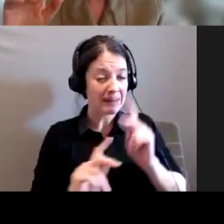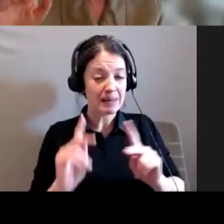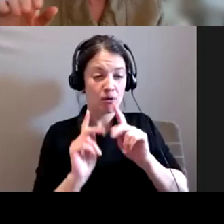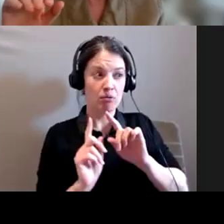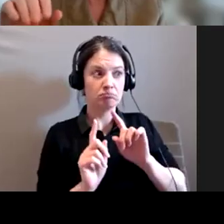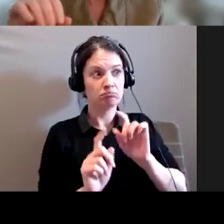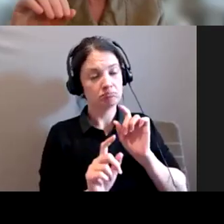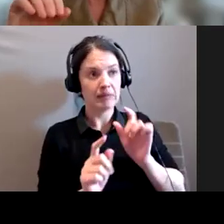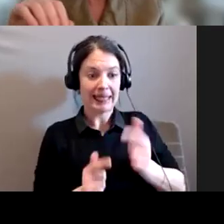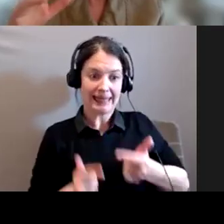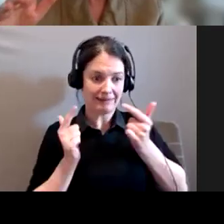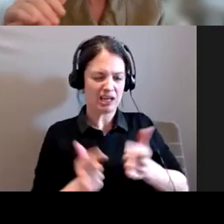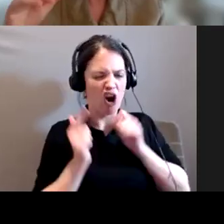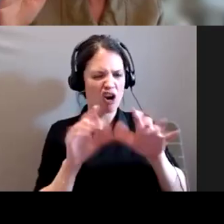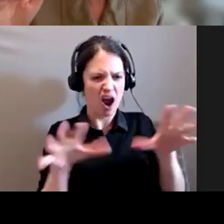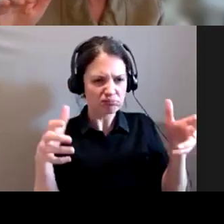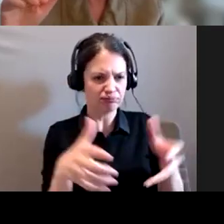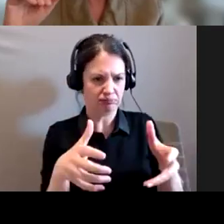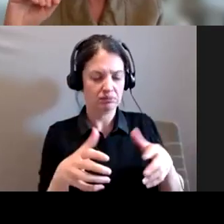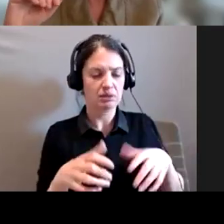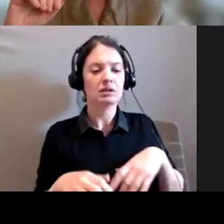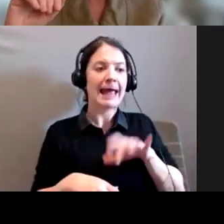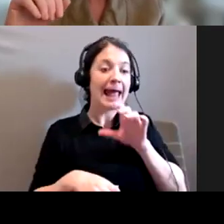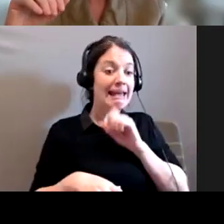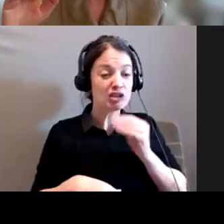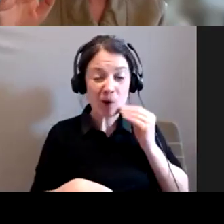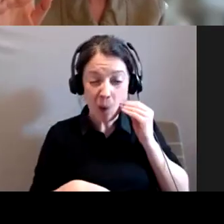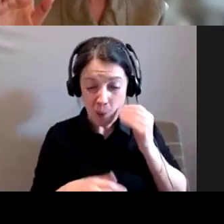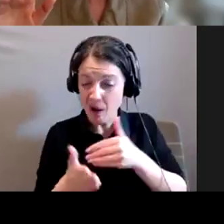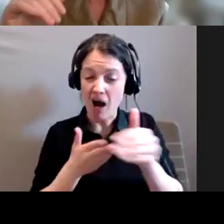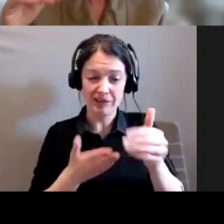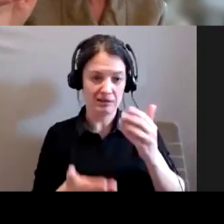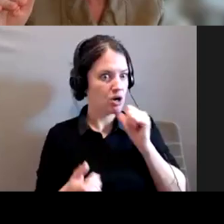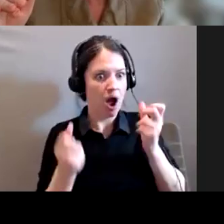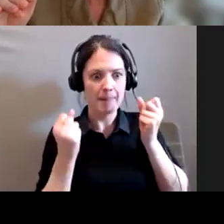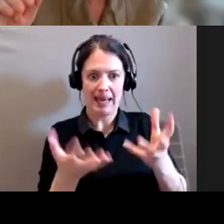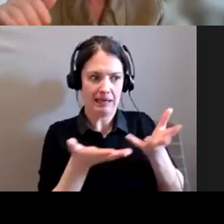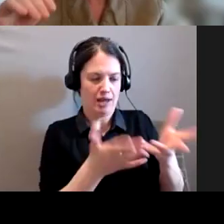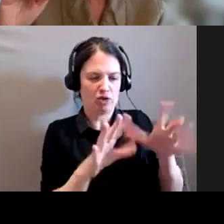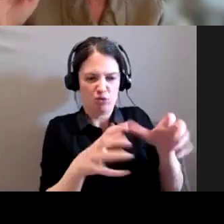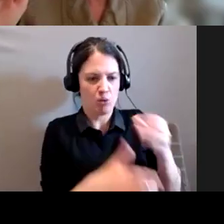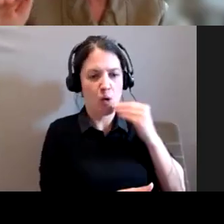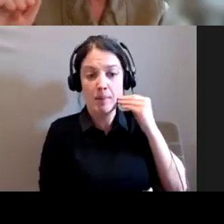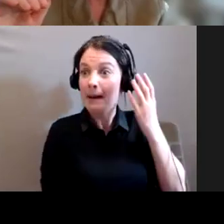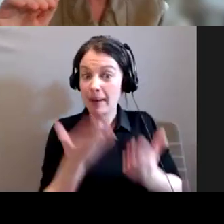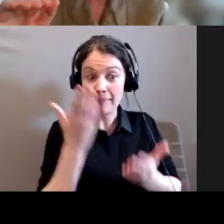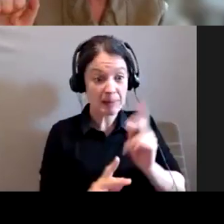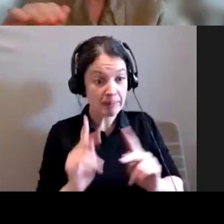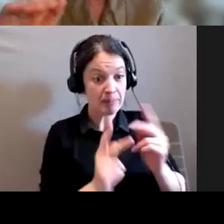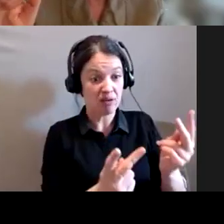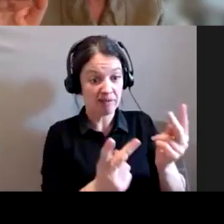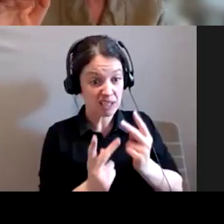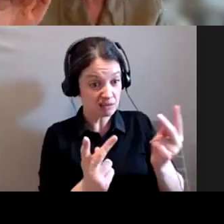right? Most people are aging in place, living at home. There may be, though, home care workers or other